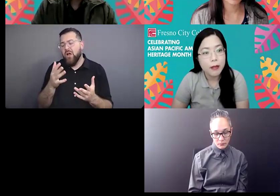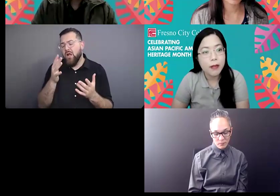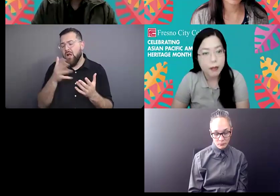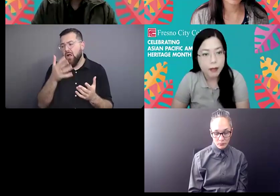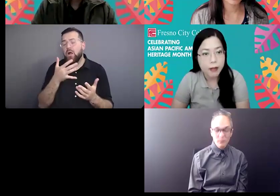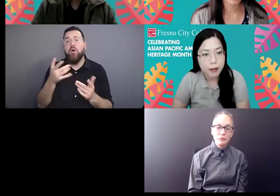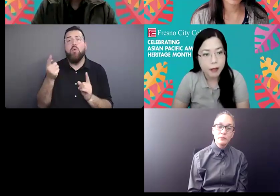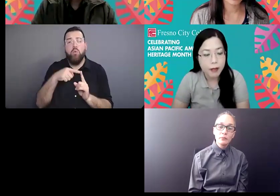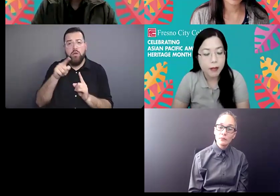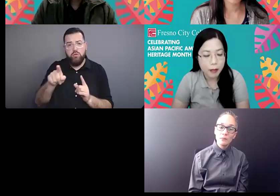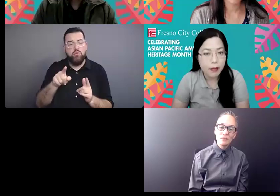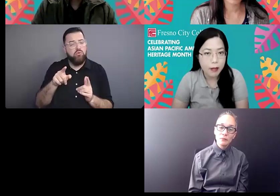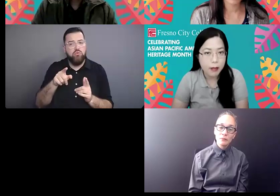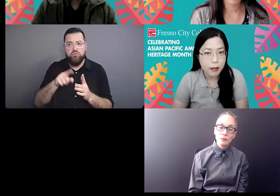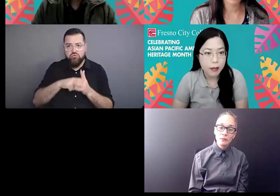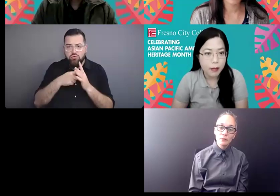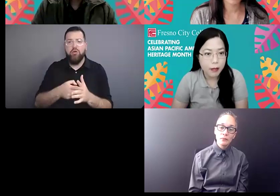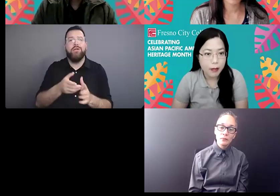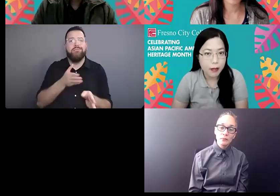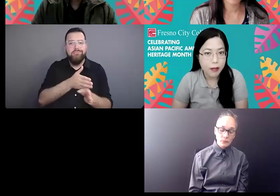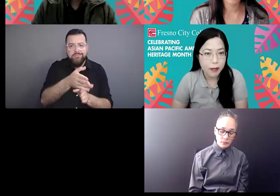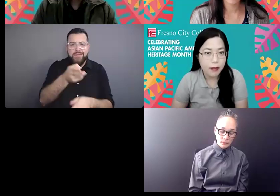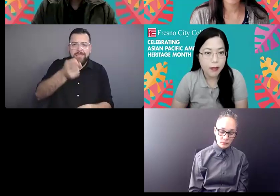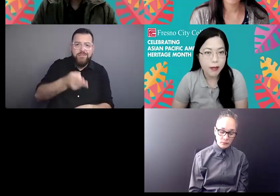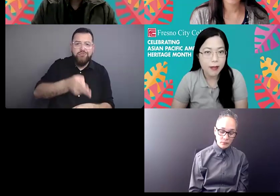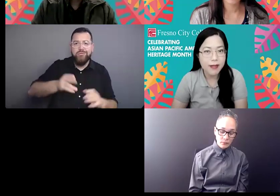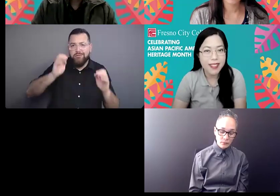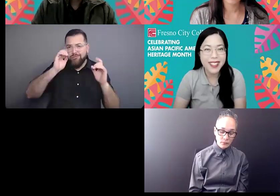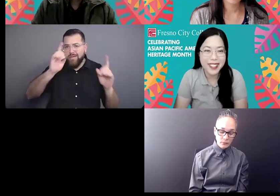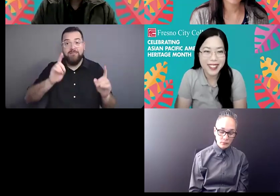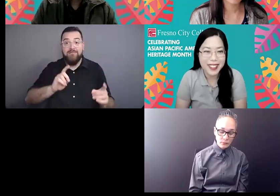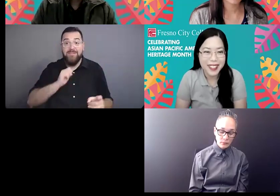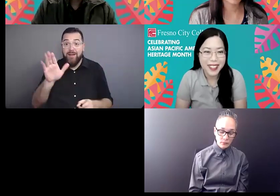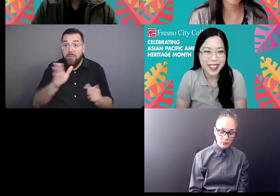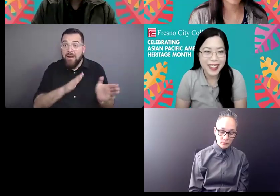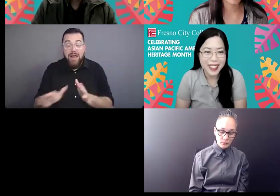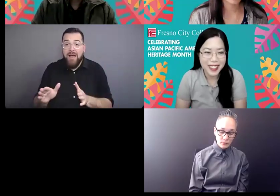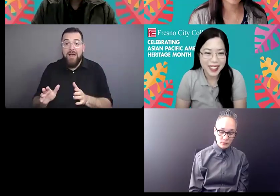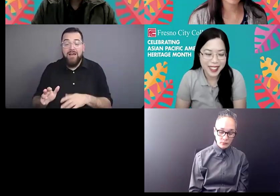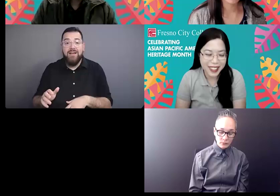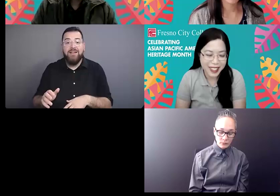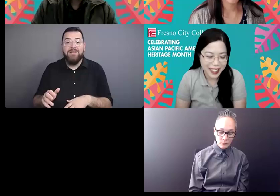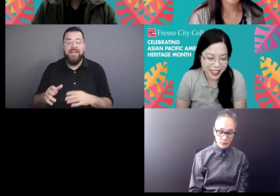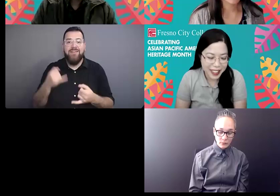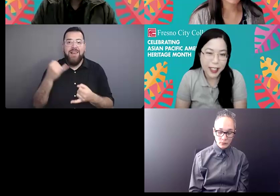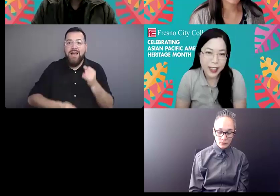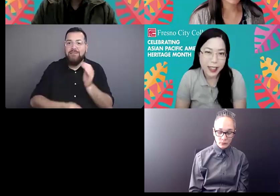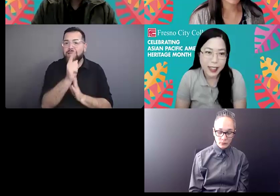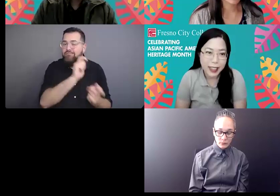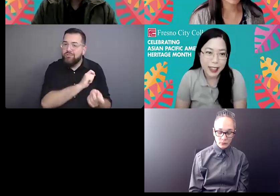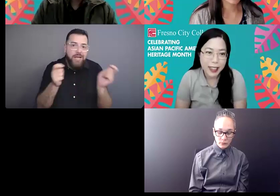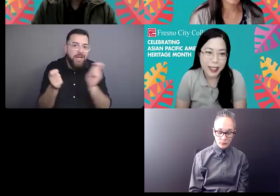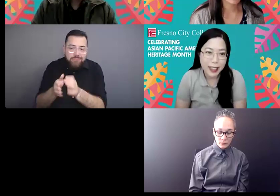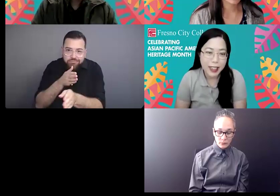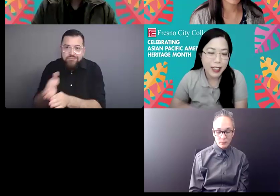the field of history and education was not the original plan at all, and it was like almost like a last minute turn. And so can you share with